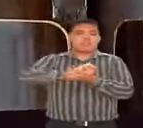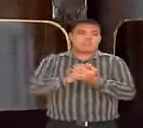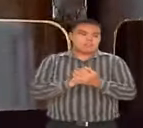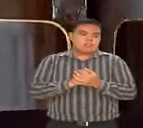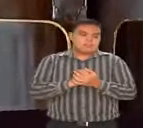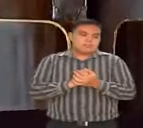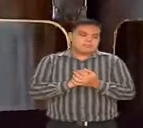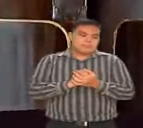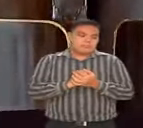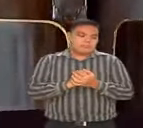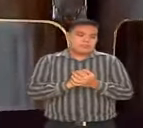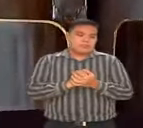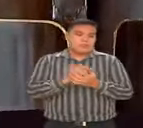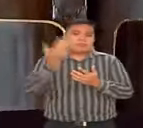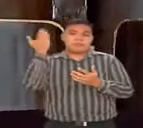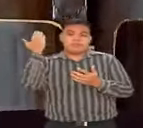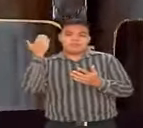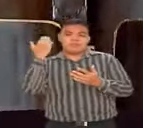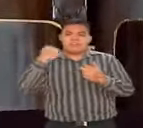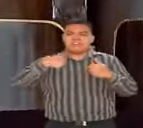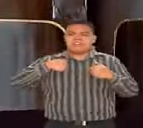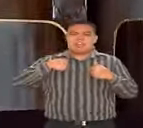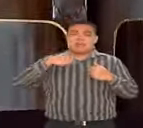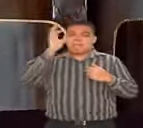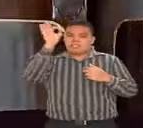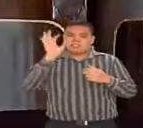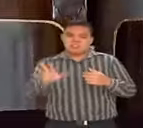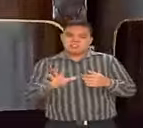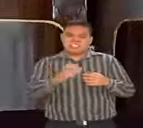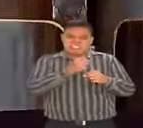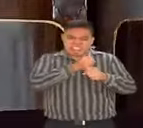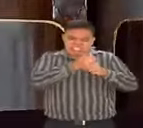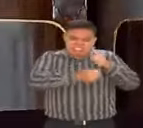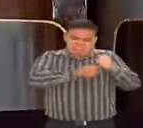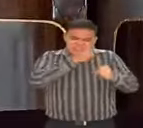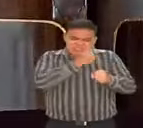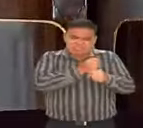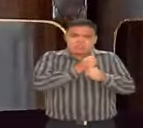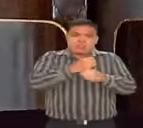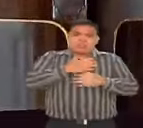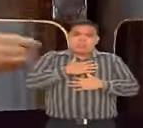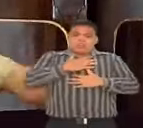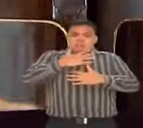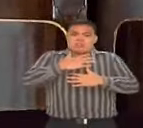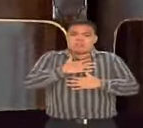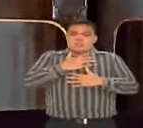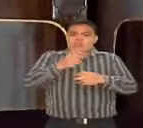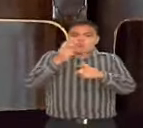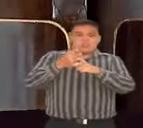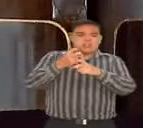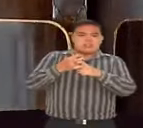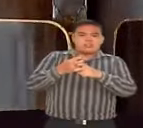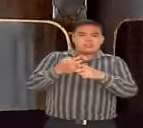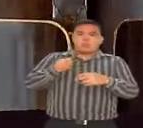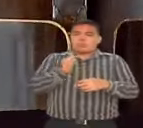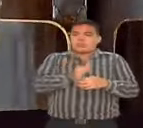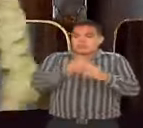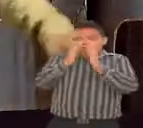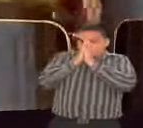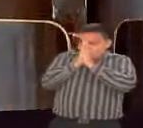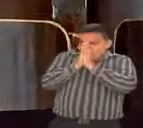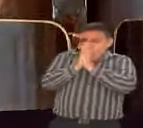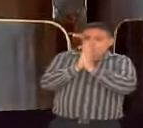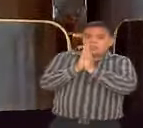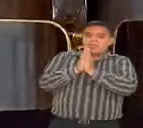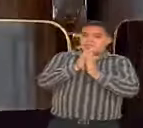nila were put in a critical situation, hilak ta sa Ginoo, Lord, do a miracle.